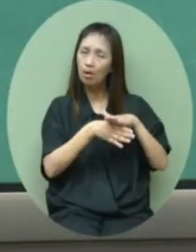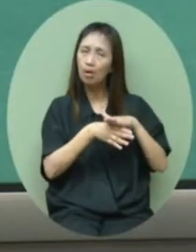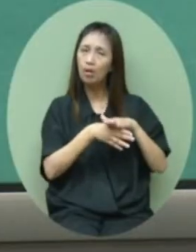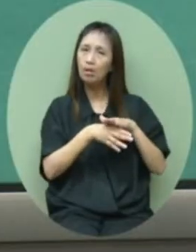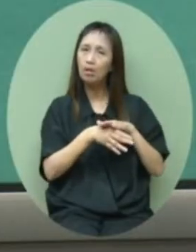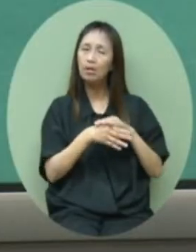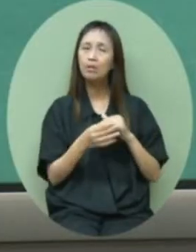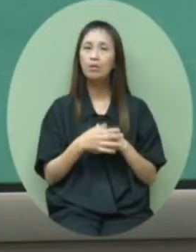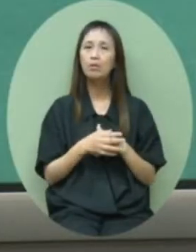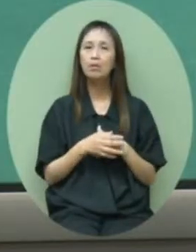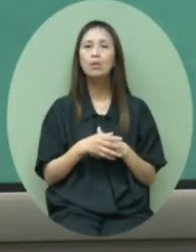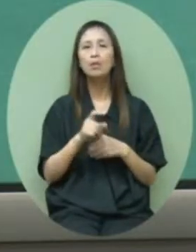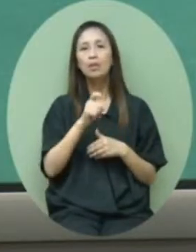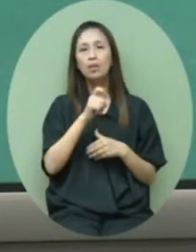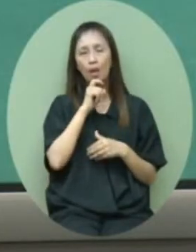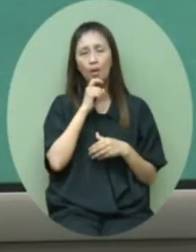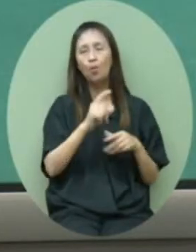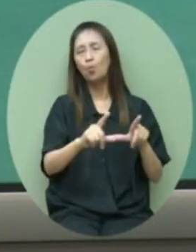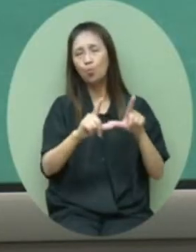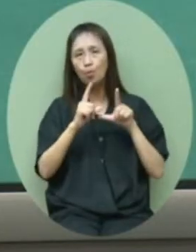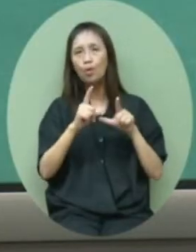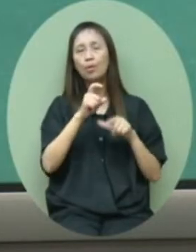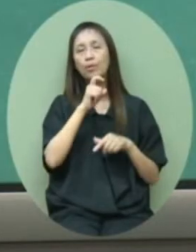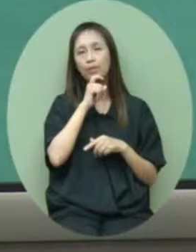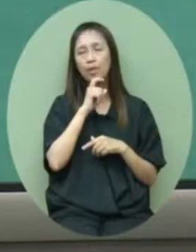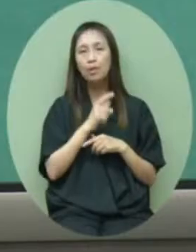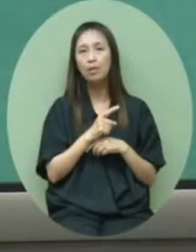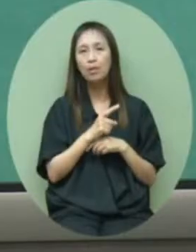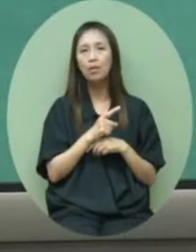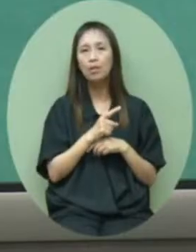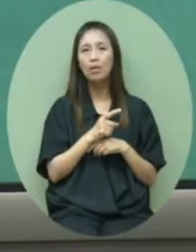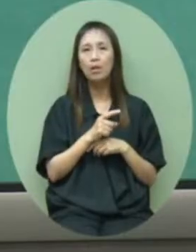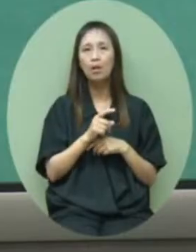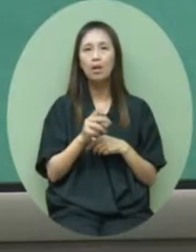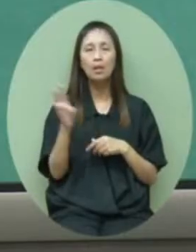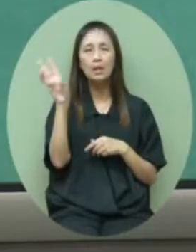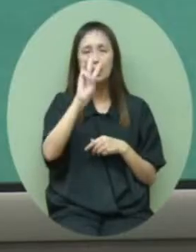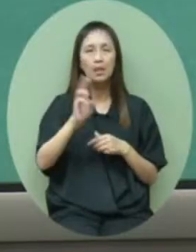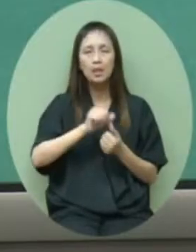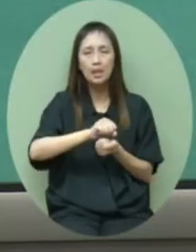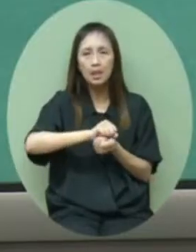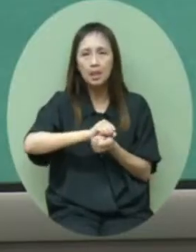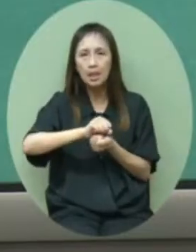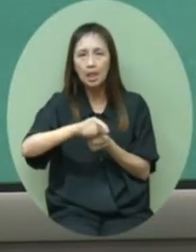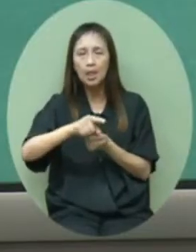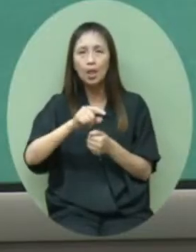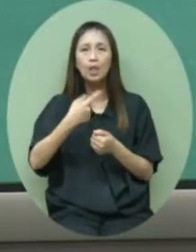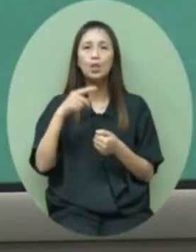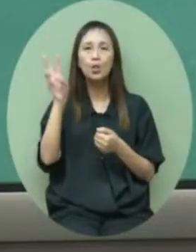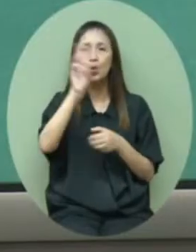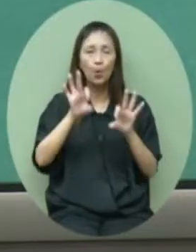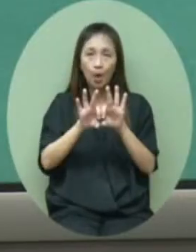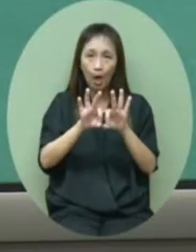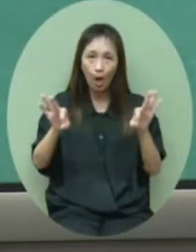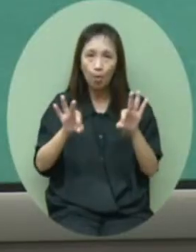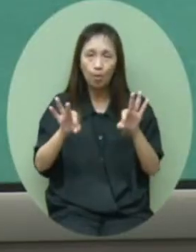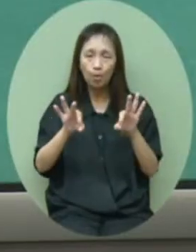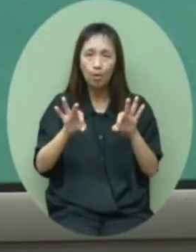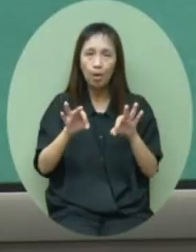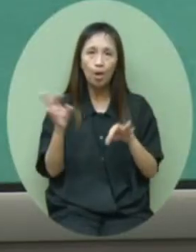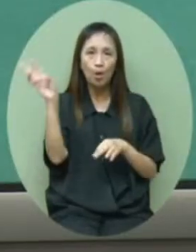flushing and after some work to the tap and also flushing the water meter,